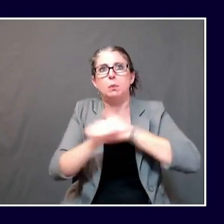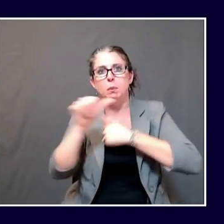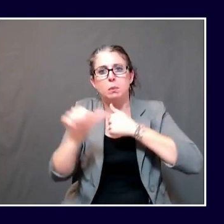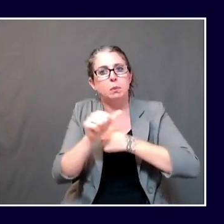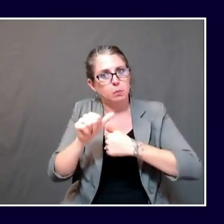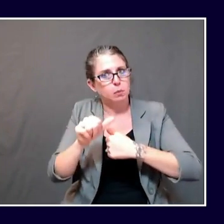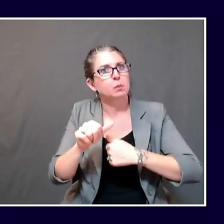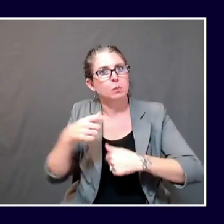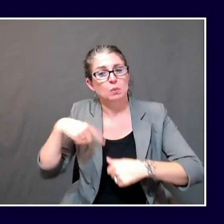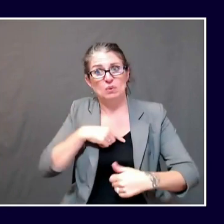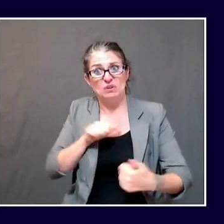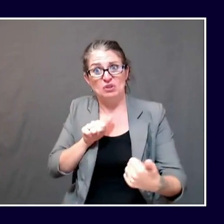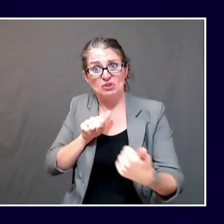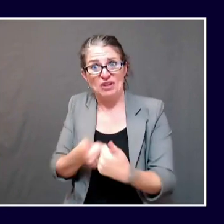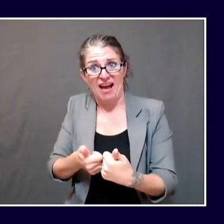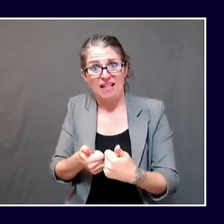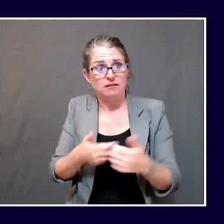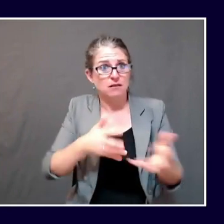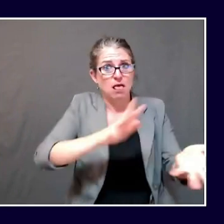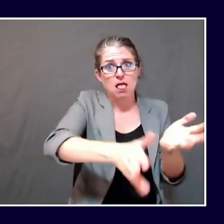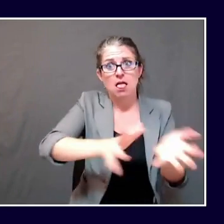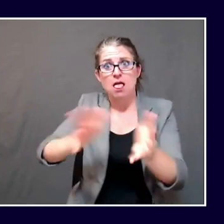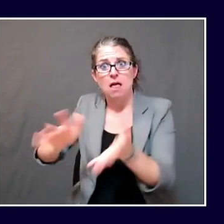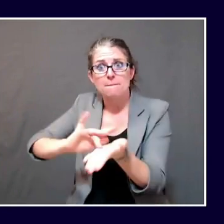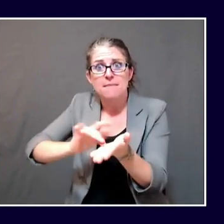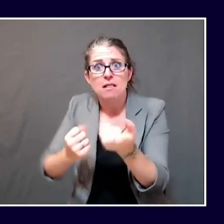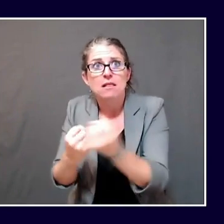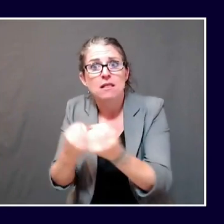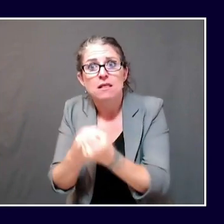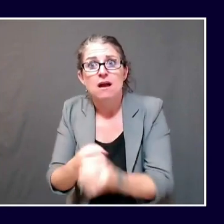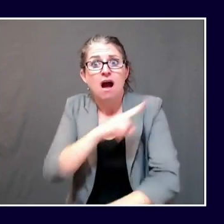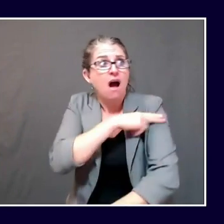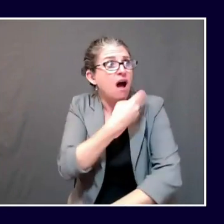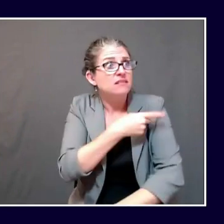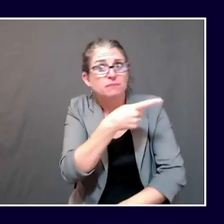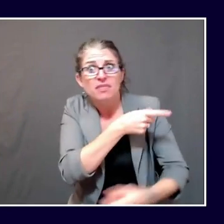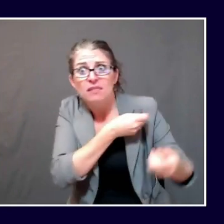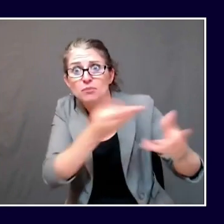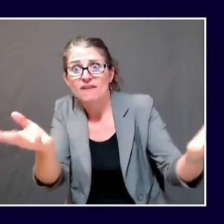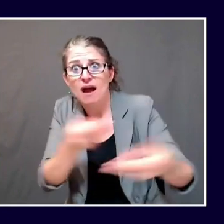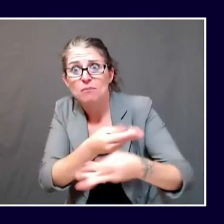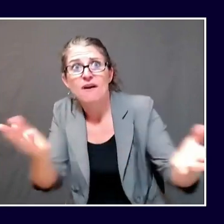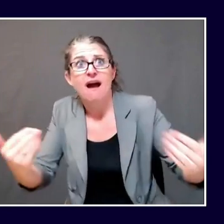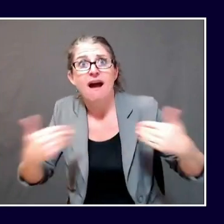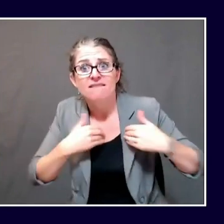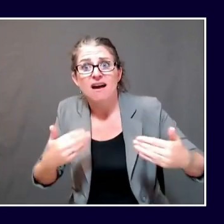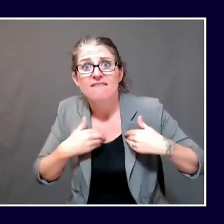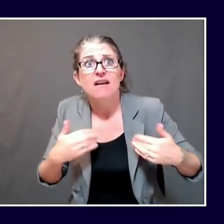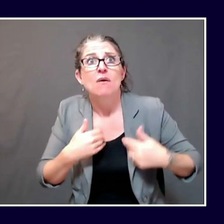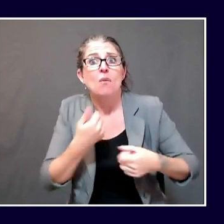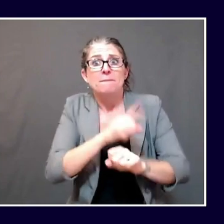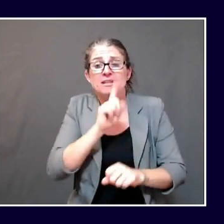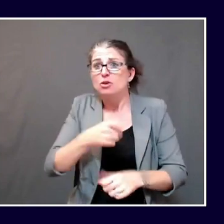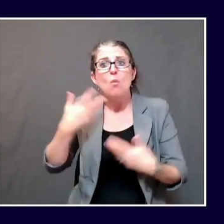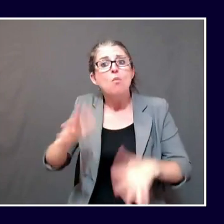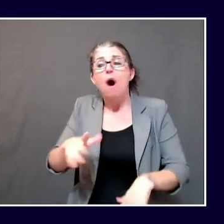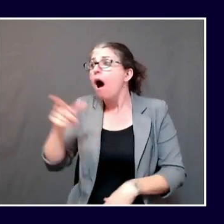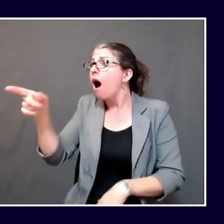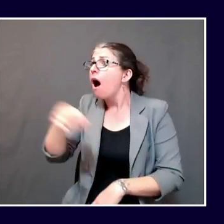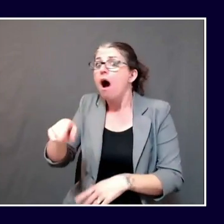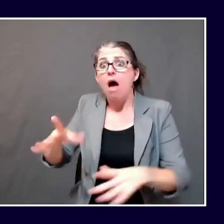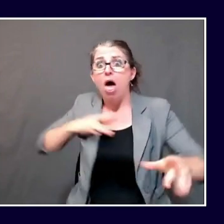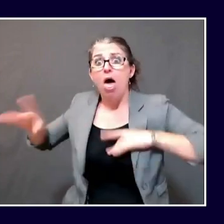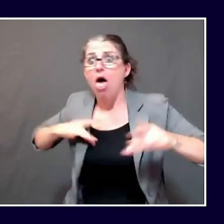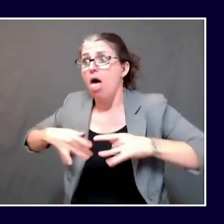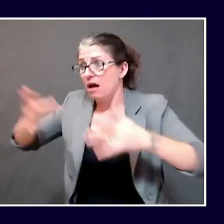us. Both diseases can be a risk as we go into the winter months. And that's why getting the flu shot is a way to